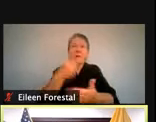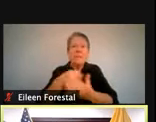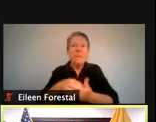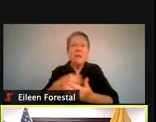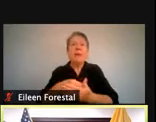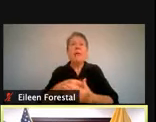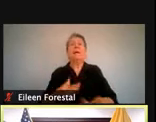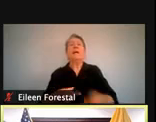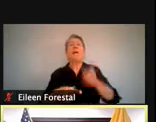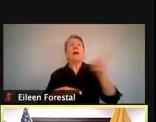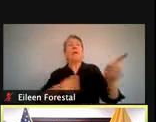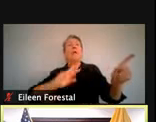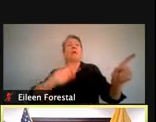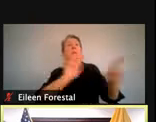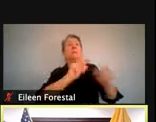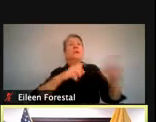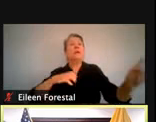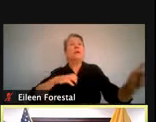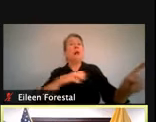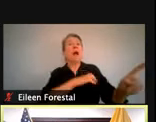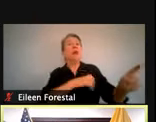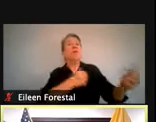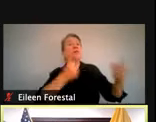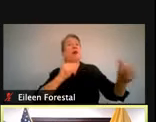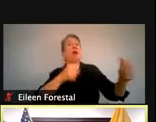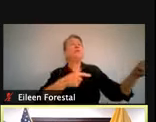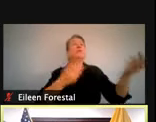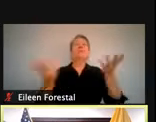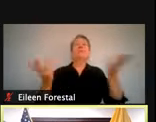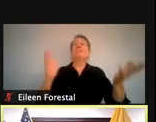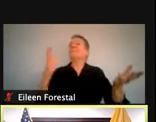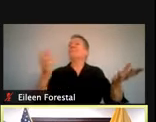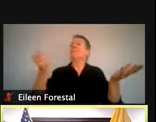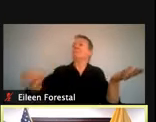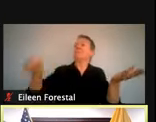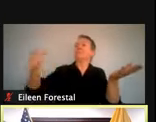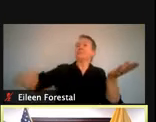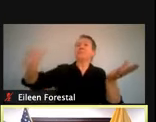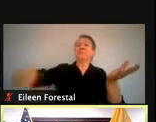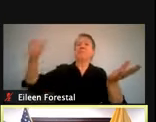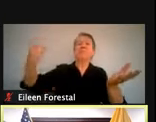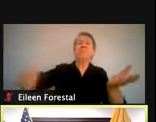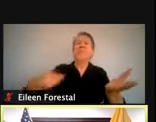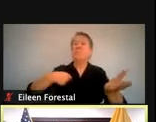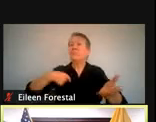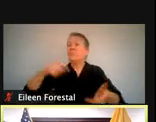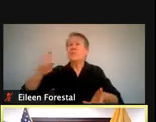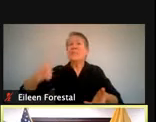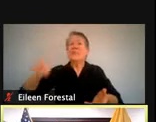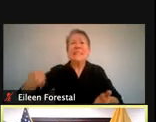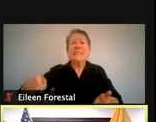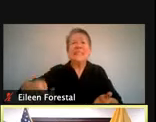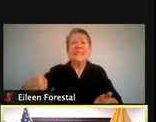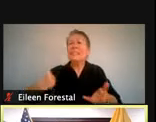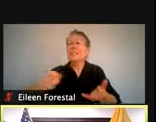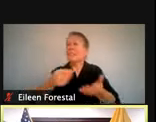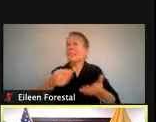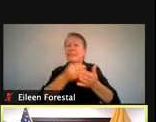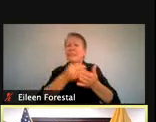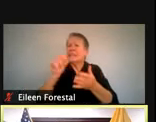fact, gone out of their way to reject what a desperately needed stimulus package from Congress signed by the